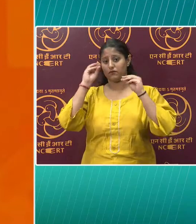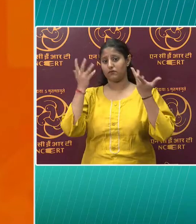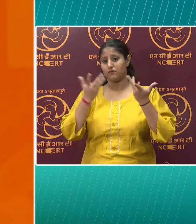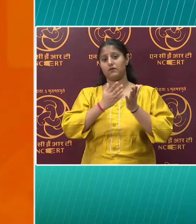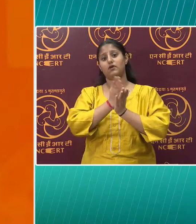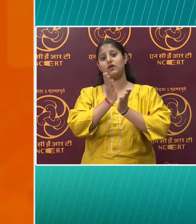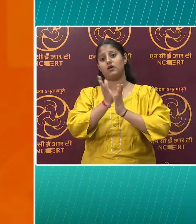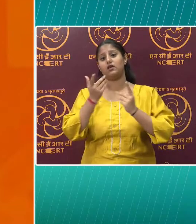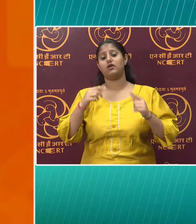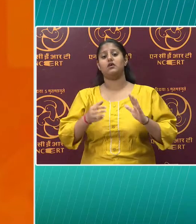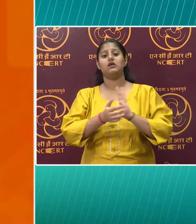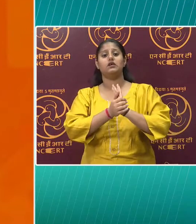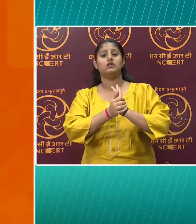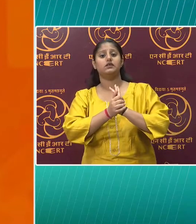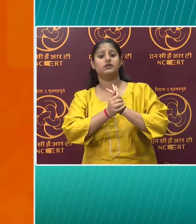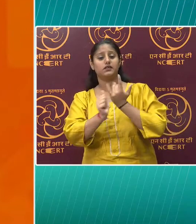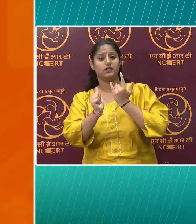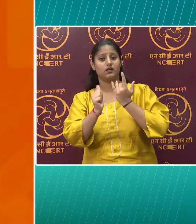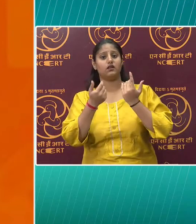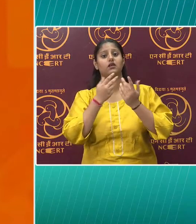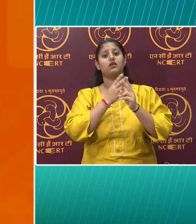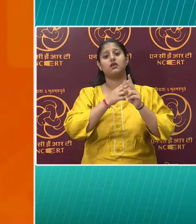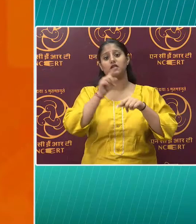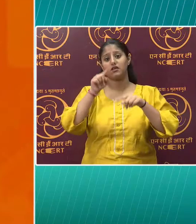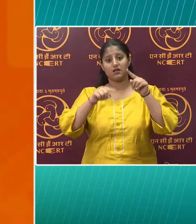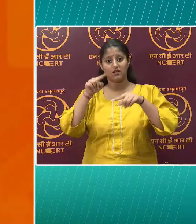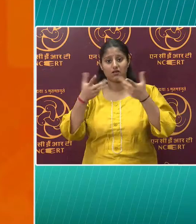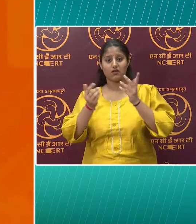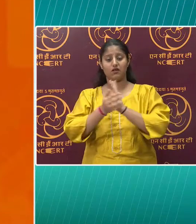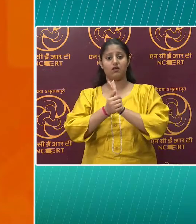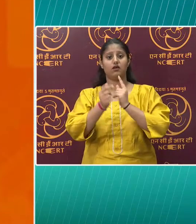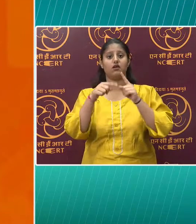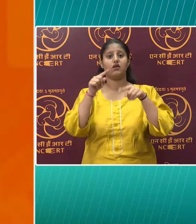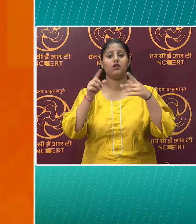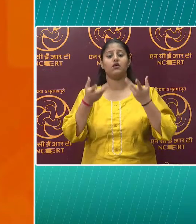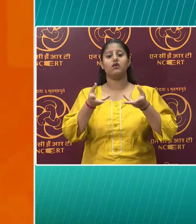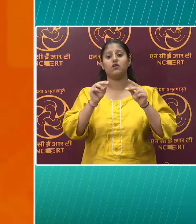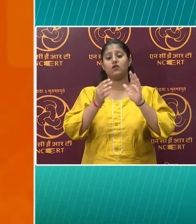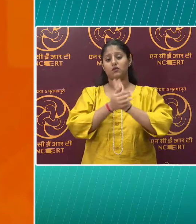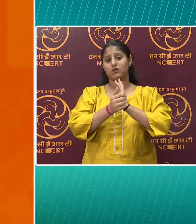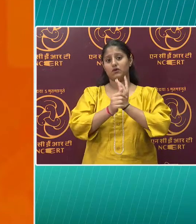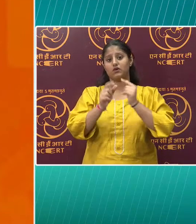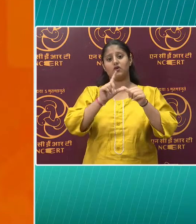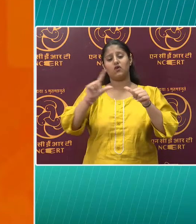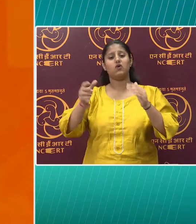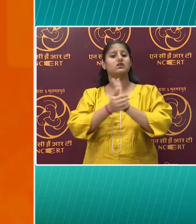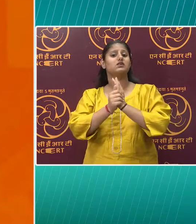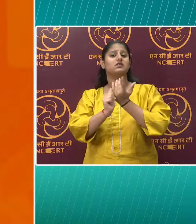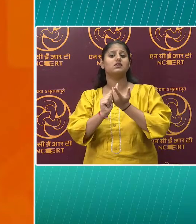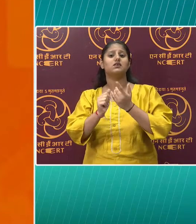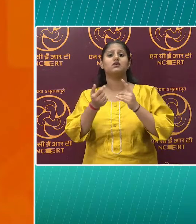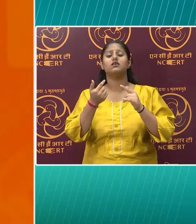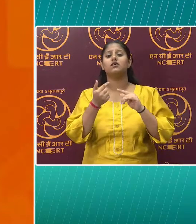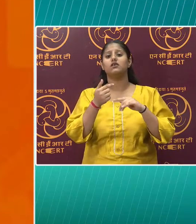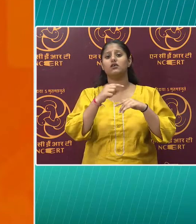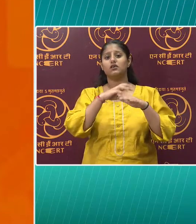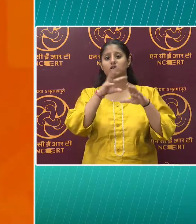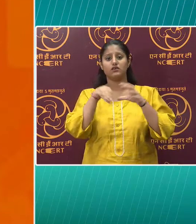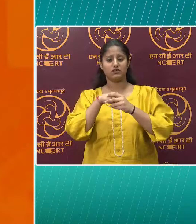through skilling, reskilling, upskilling. All kinds of skillings have to come in.